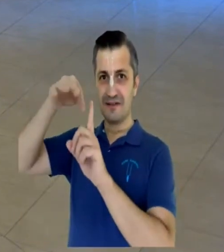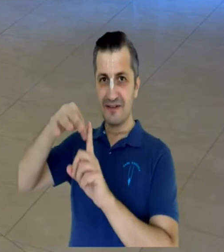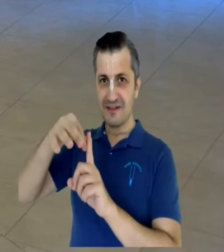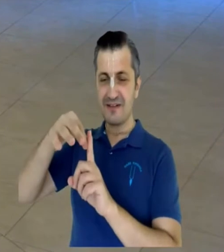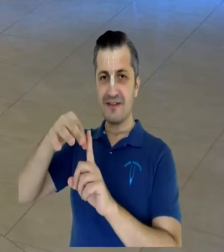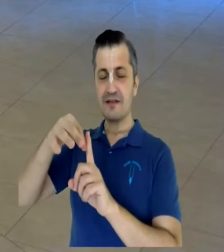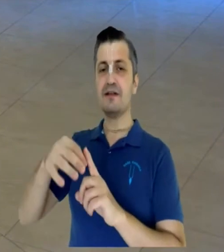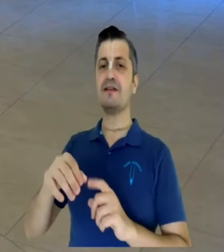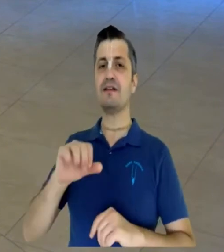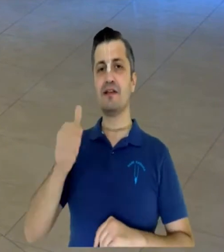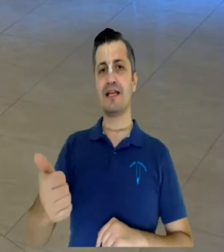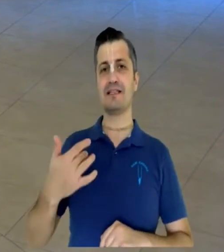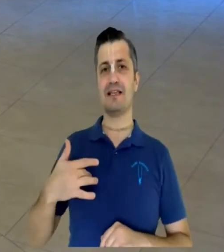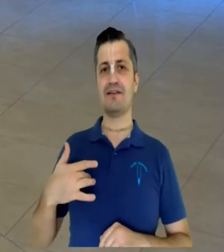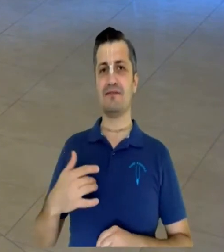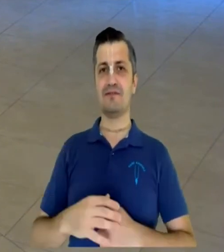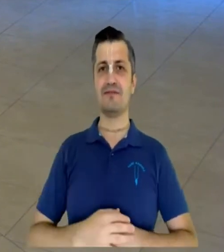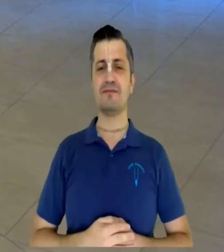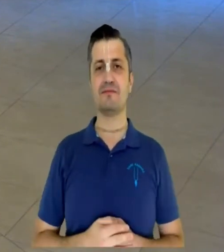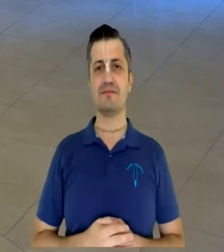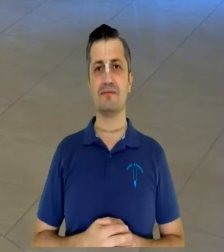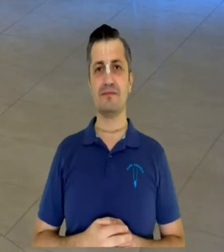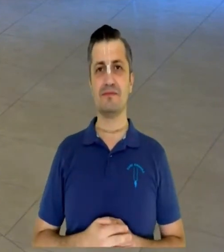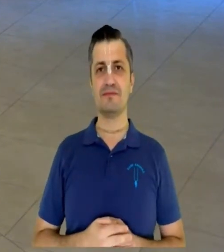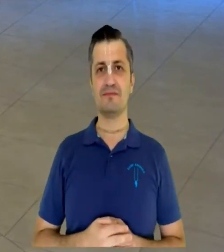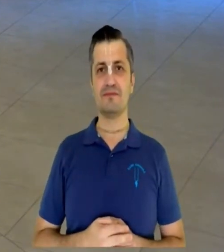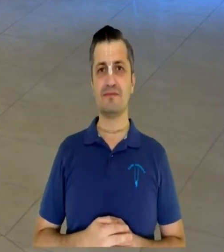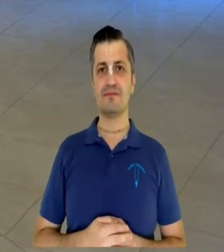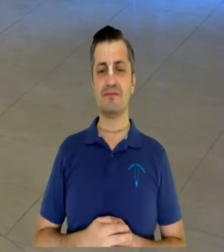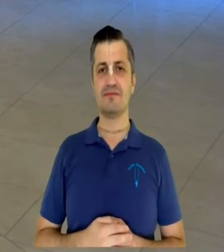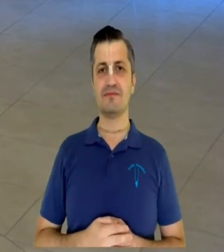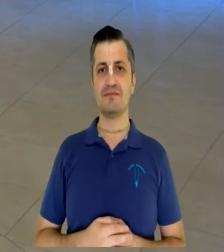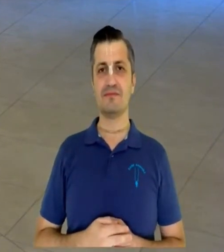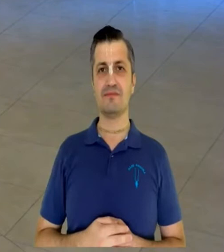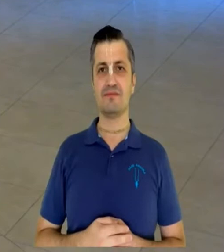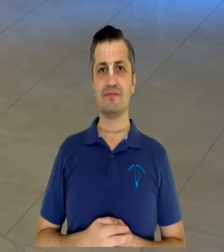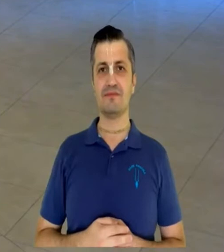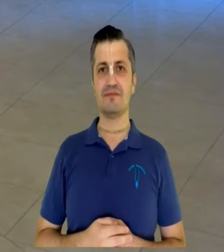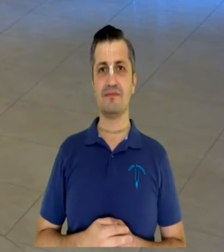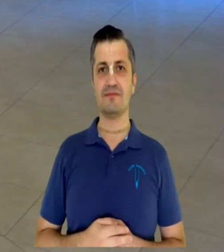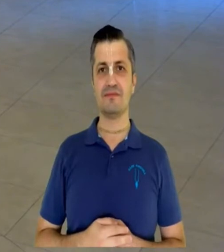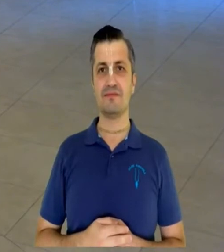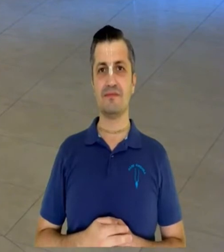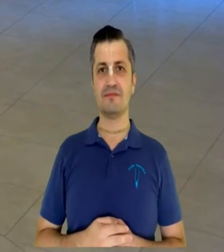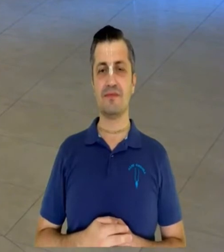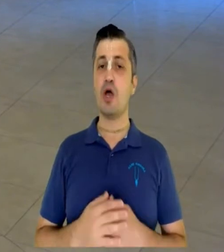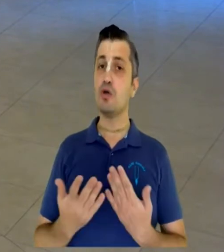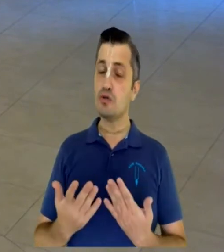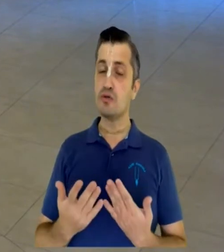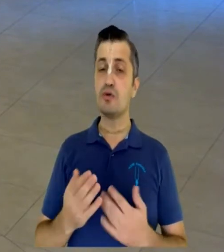destination is not fixed, but we have the choice and our free will to actually influence that destination.